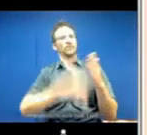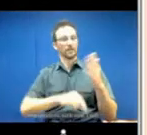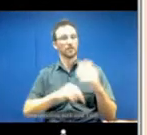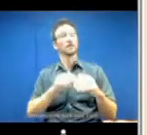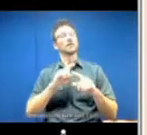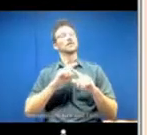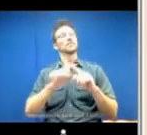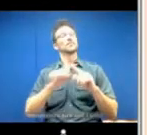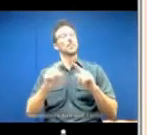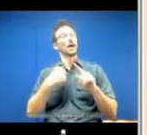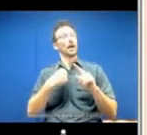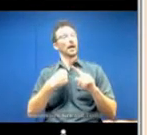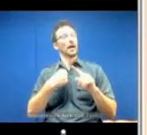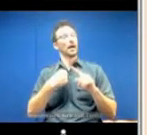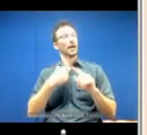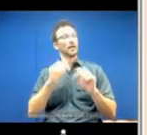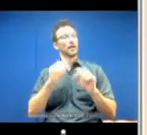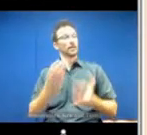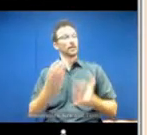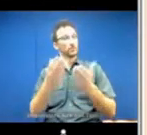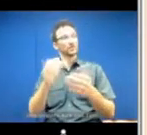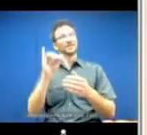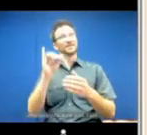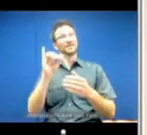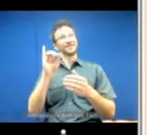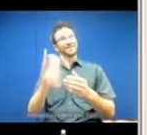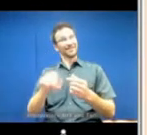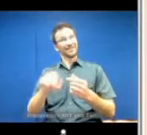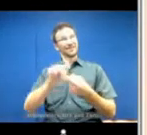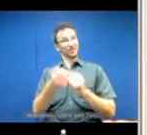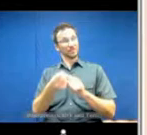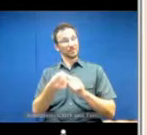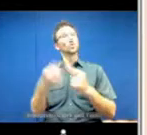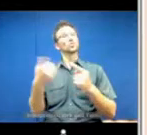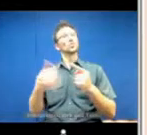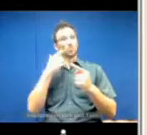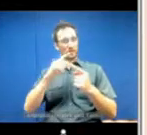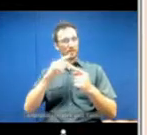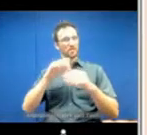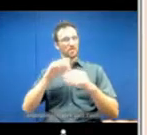change dramatically if you were using consecutive interpretation.